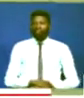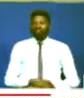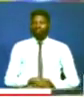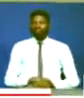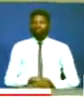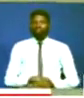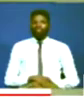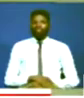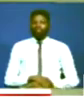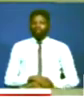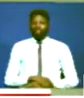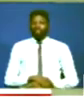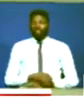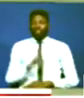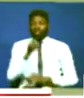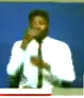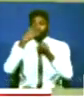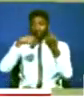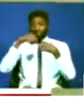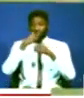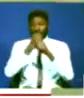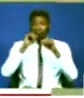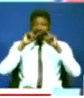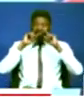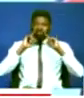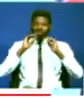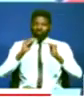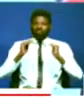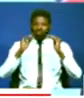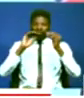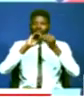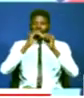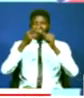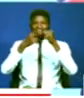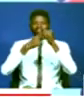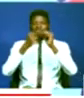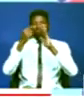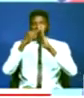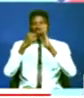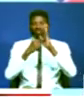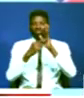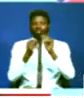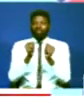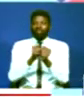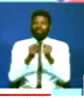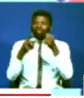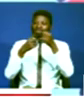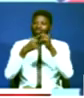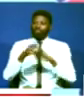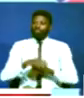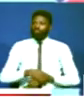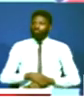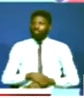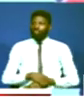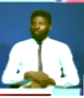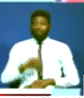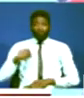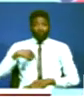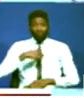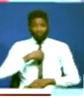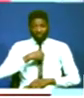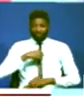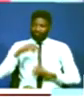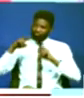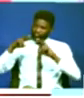The win moves Leopard to position 7 with 17 points. Jaribu kuangalia sehemu ambayo tumekosea, tuweze kuyafanyia